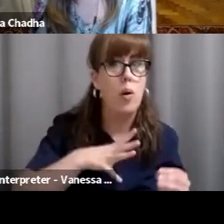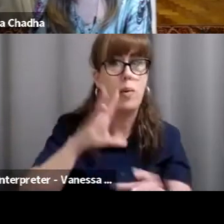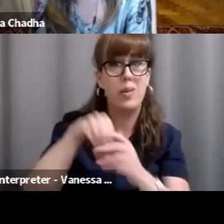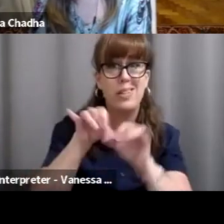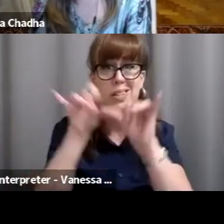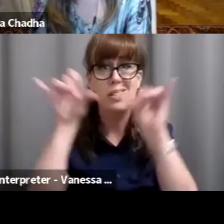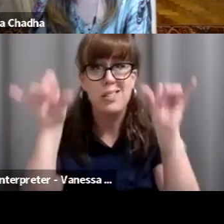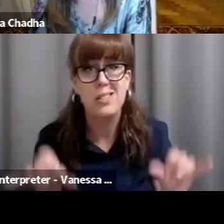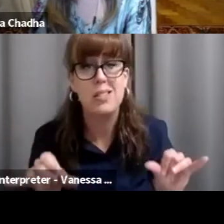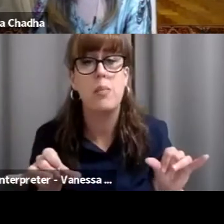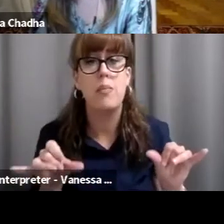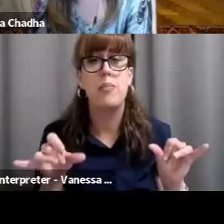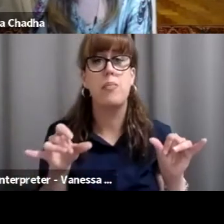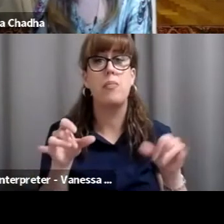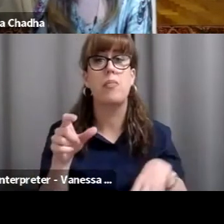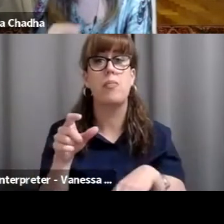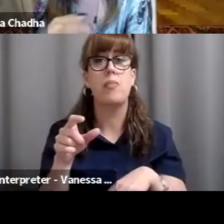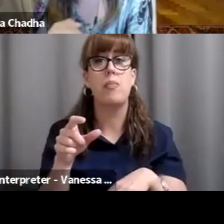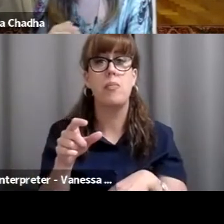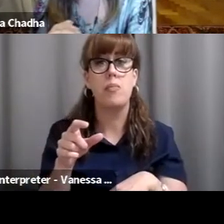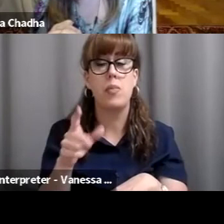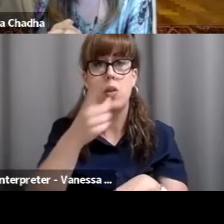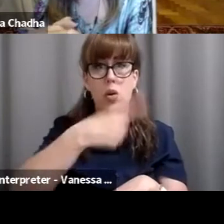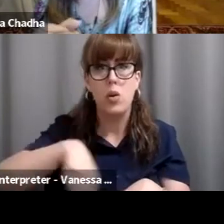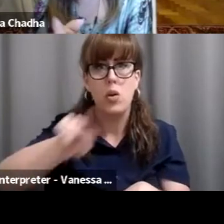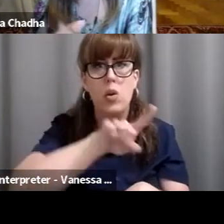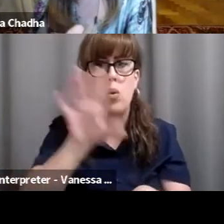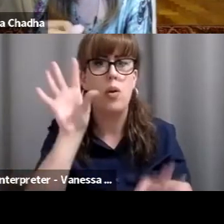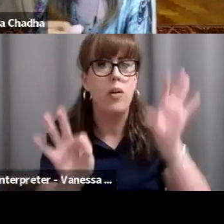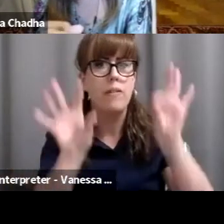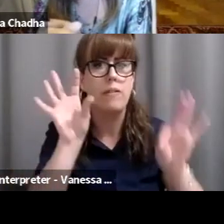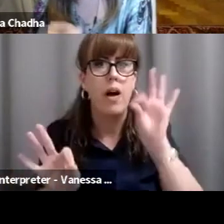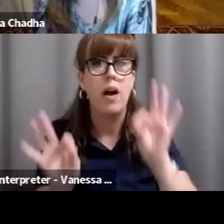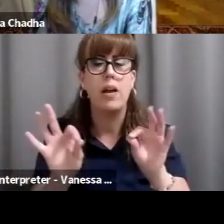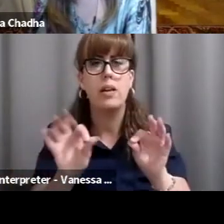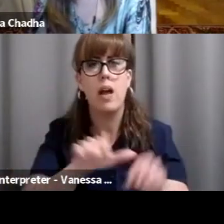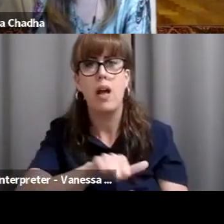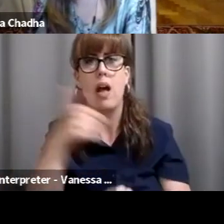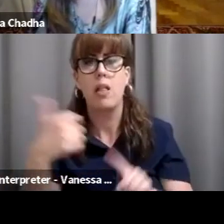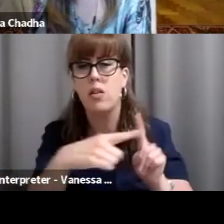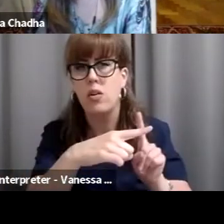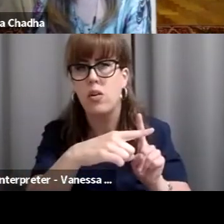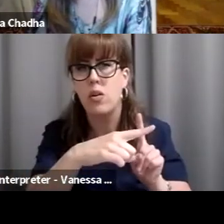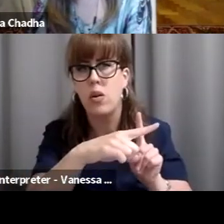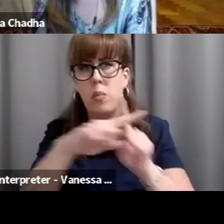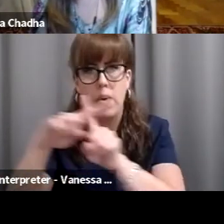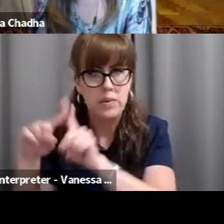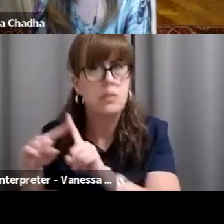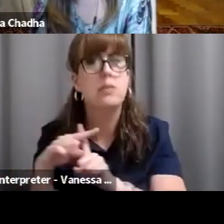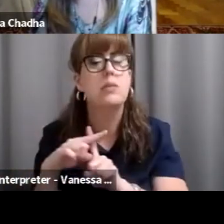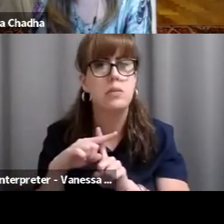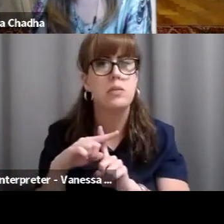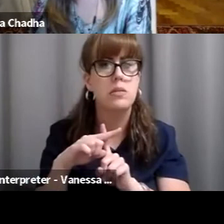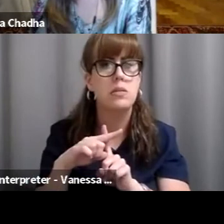you will find women finding the top slots. I think one of the big things that's happened, and I don't say that it's my